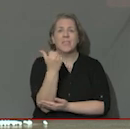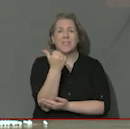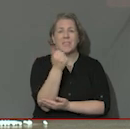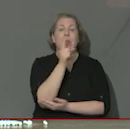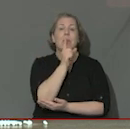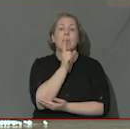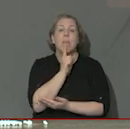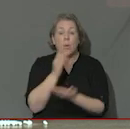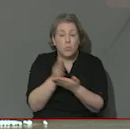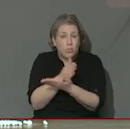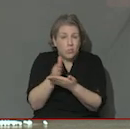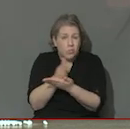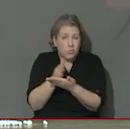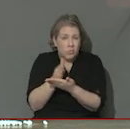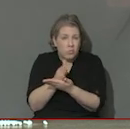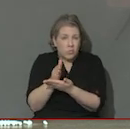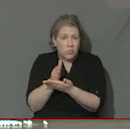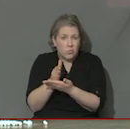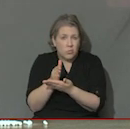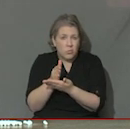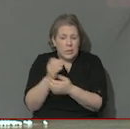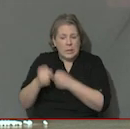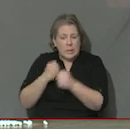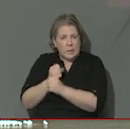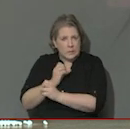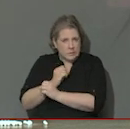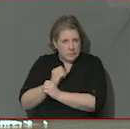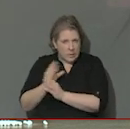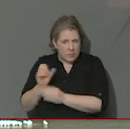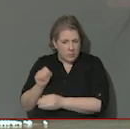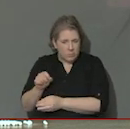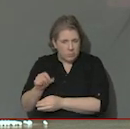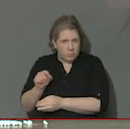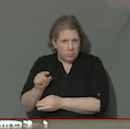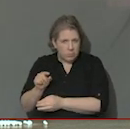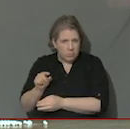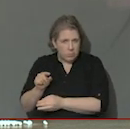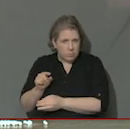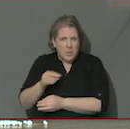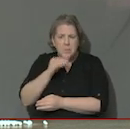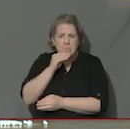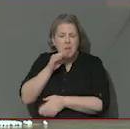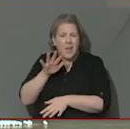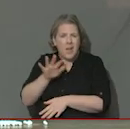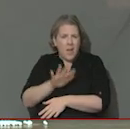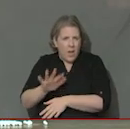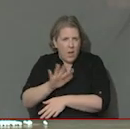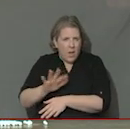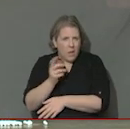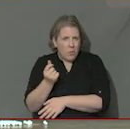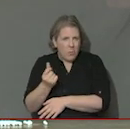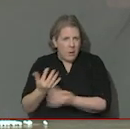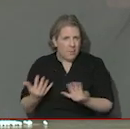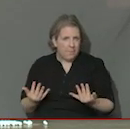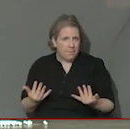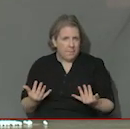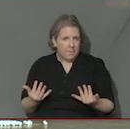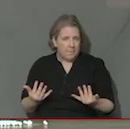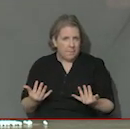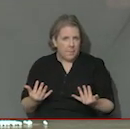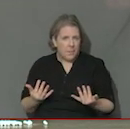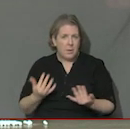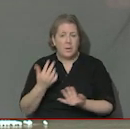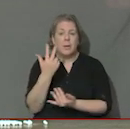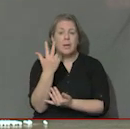1,536,000 shares at the beginning of the year. So what was my average price? If we take that